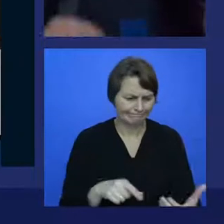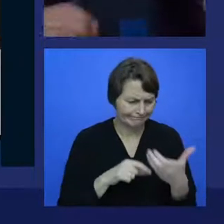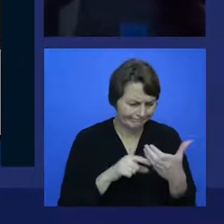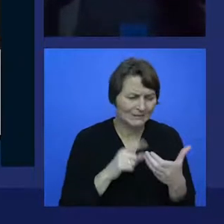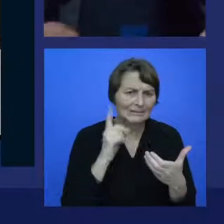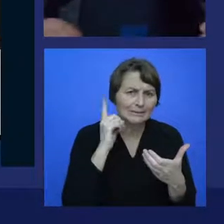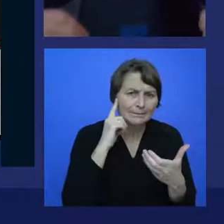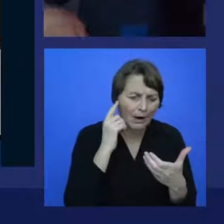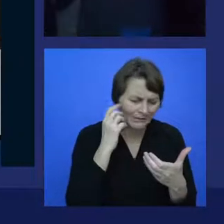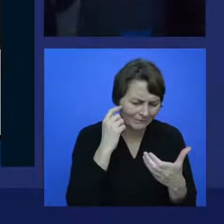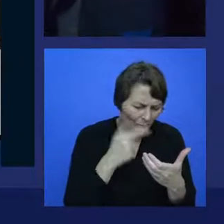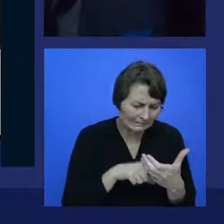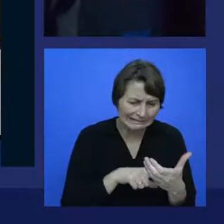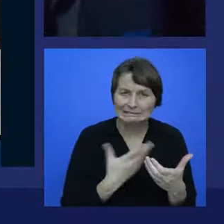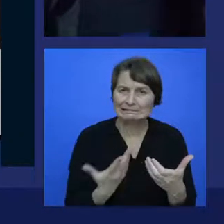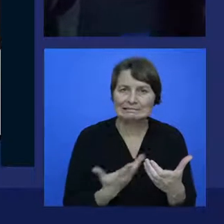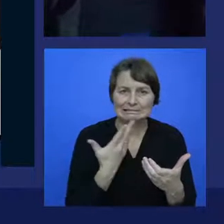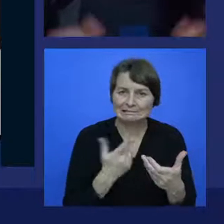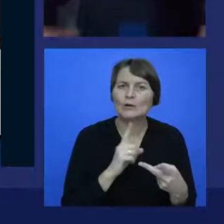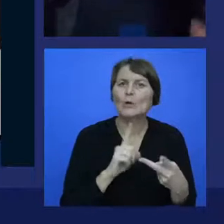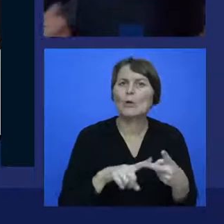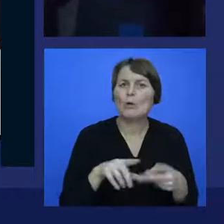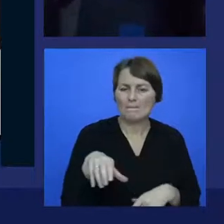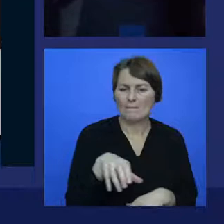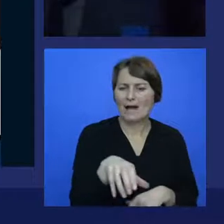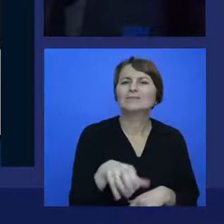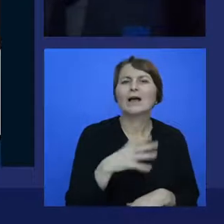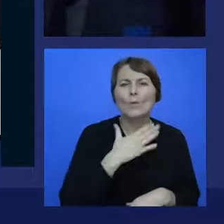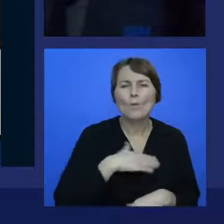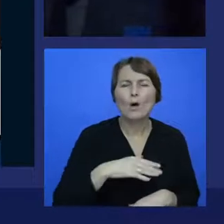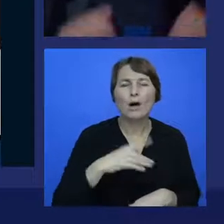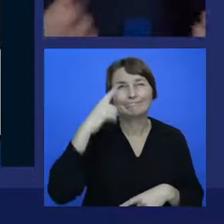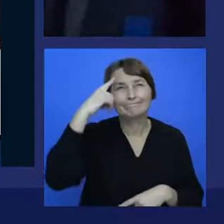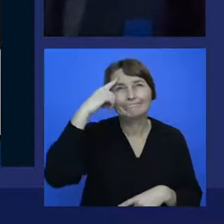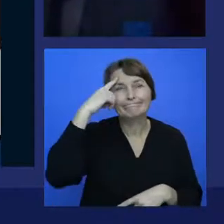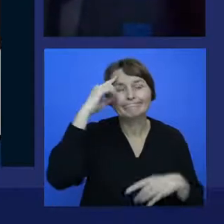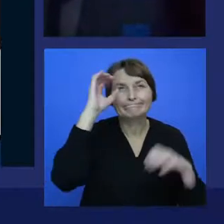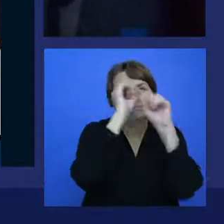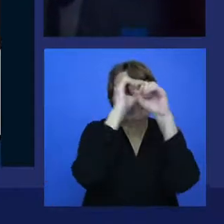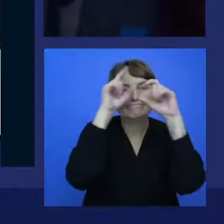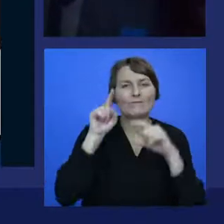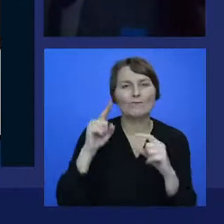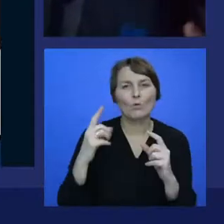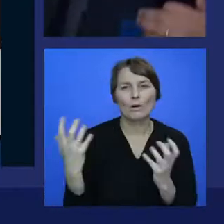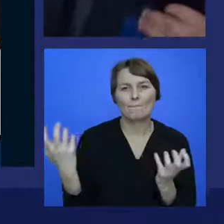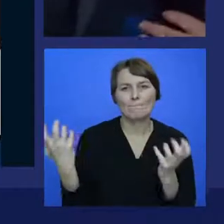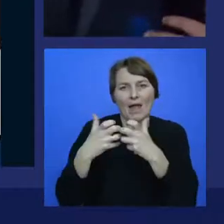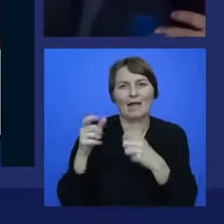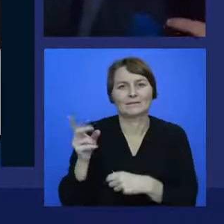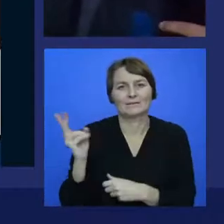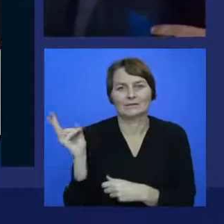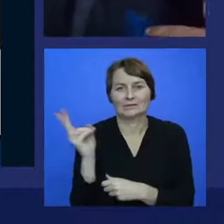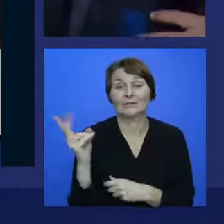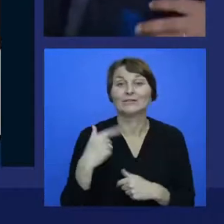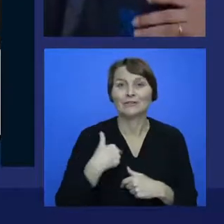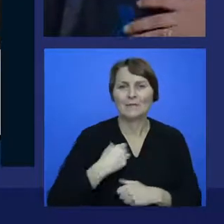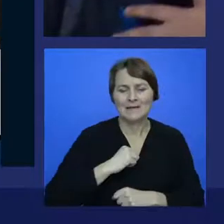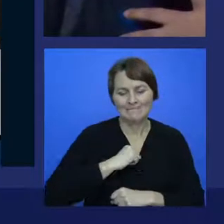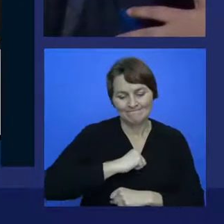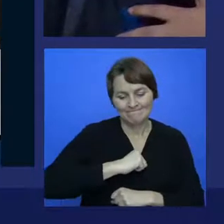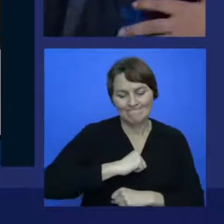mouse. So I wanted a different world for them. And that's really what drove me to where I am today, which is not only